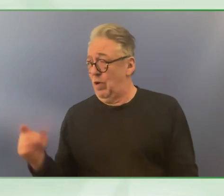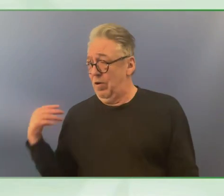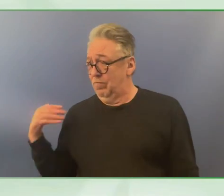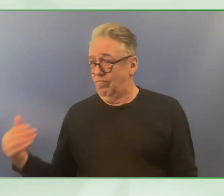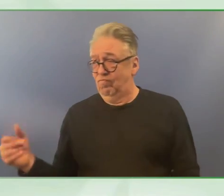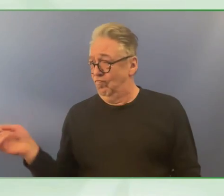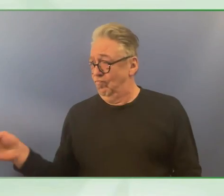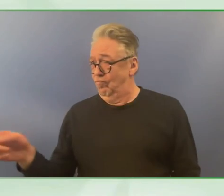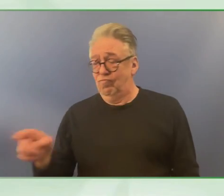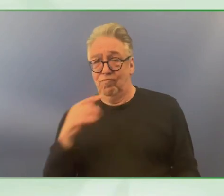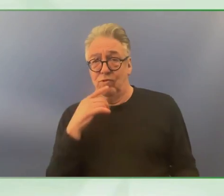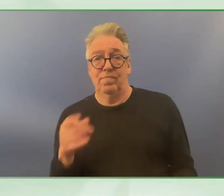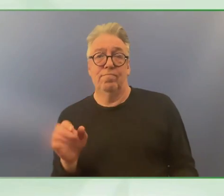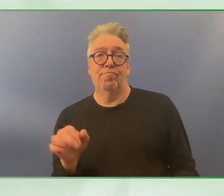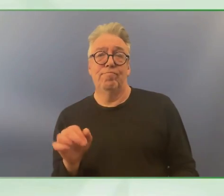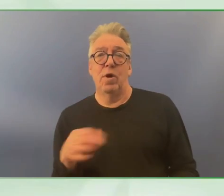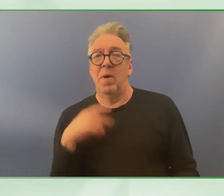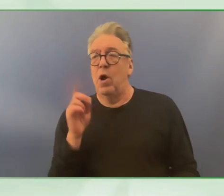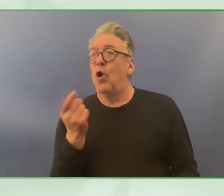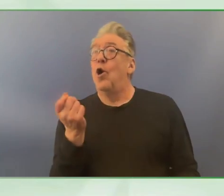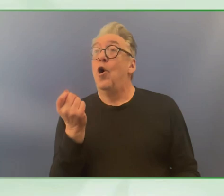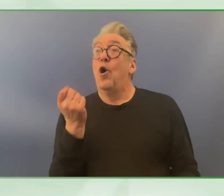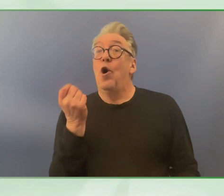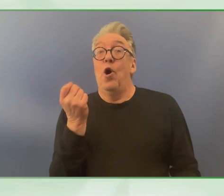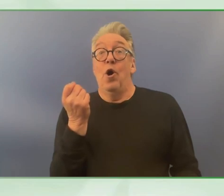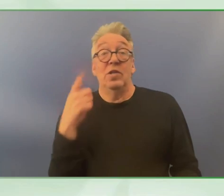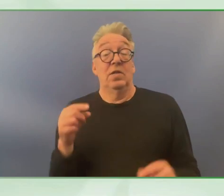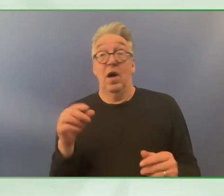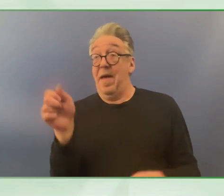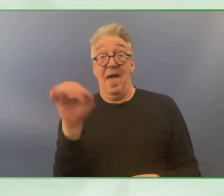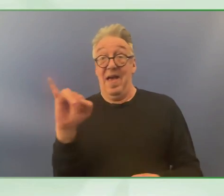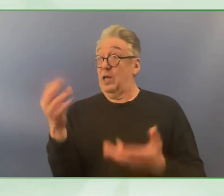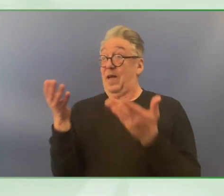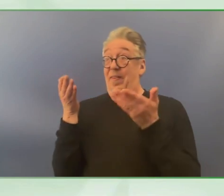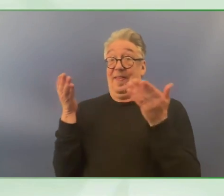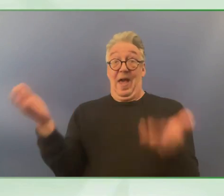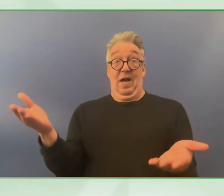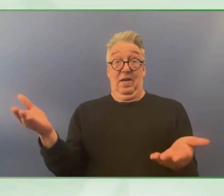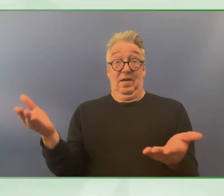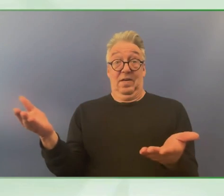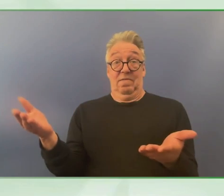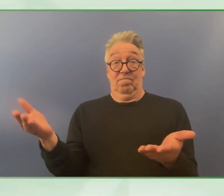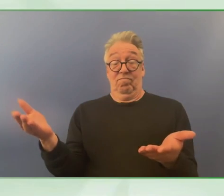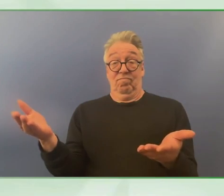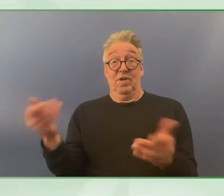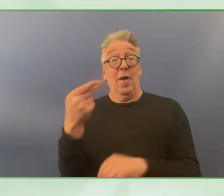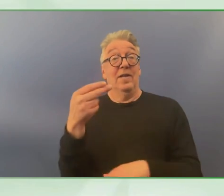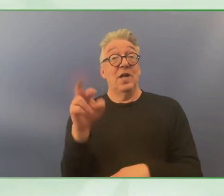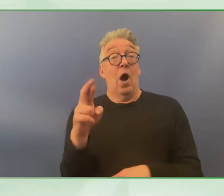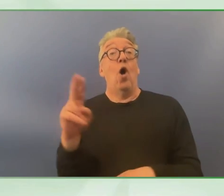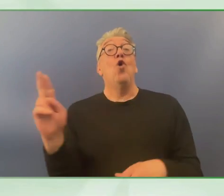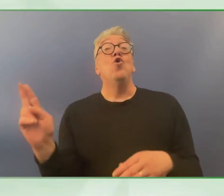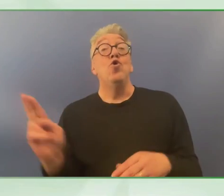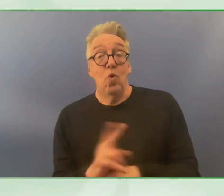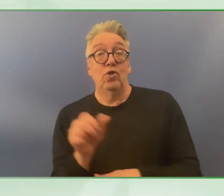that understanding the role. It is there already. AI is being used in the recruitment process, both from the hiring managers as well as the